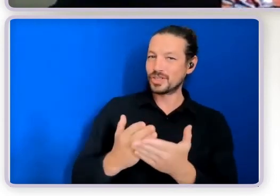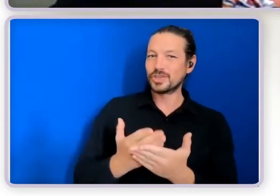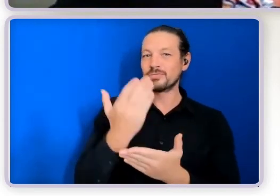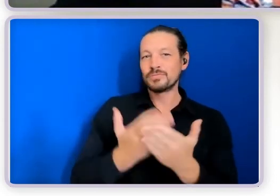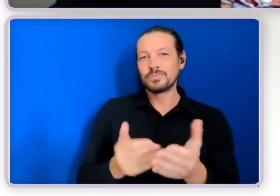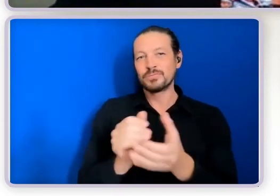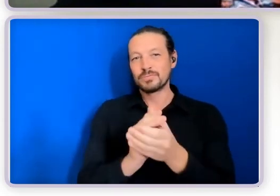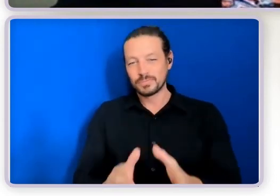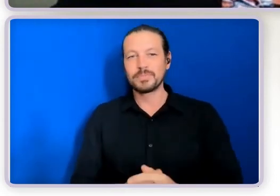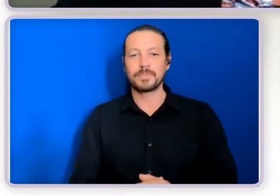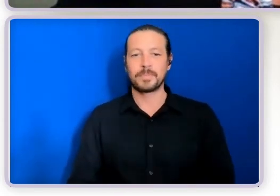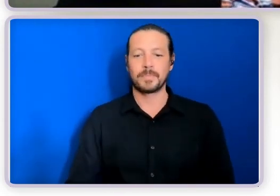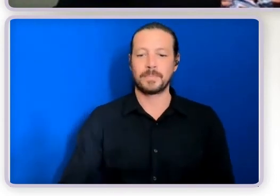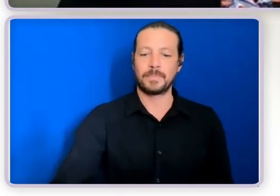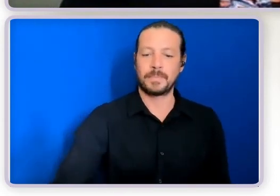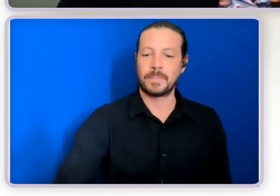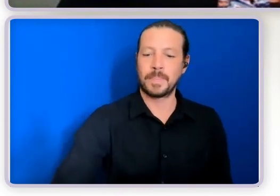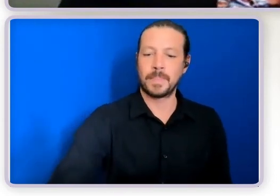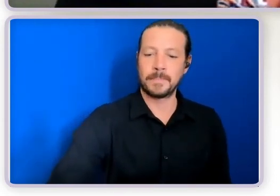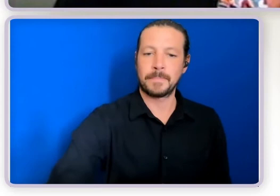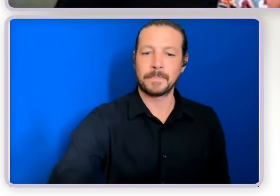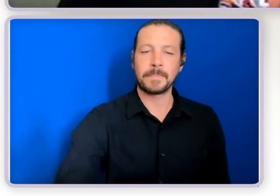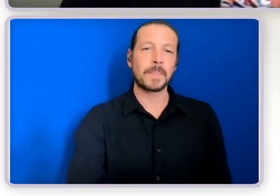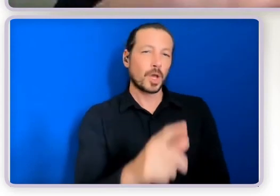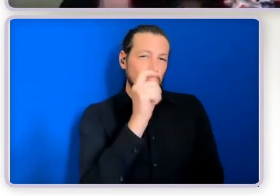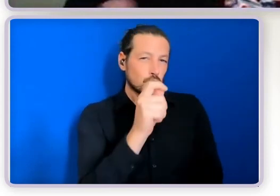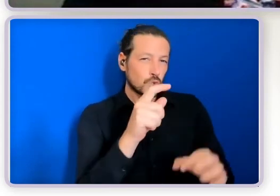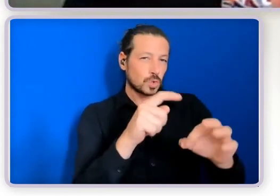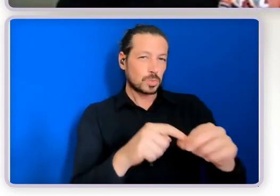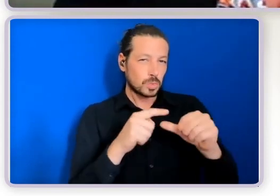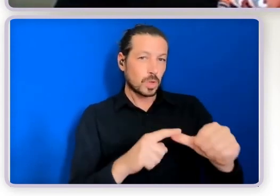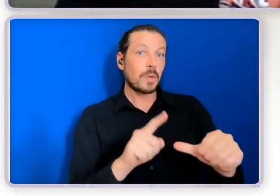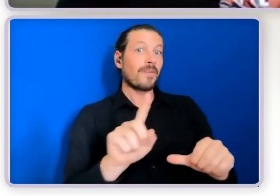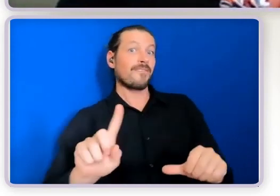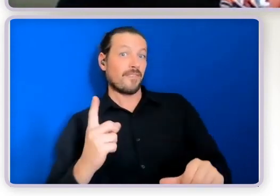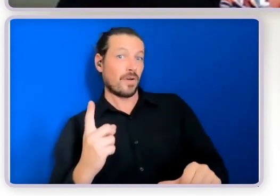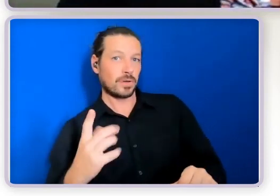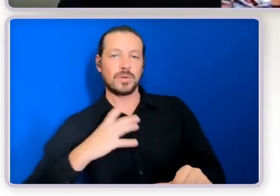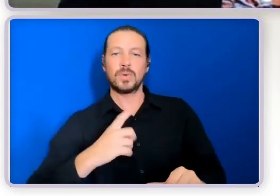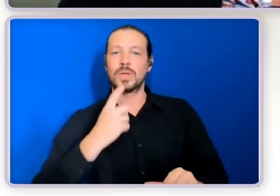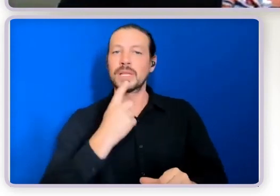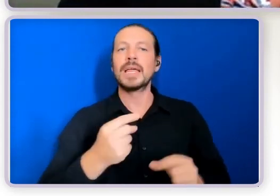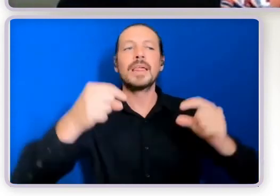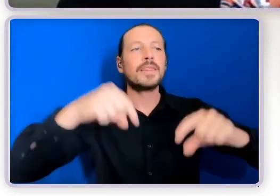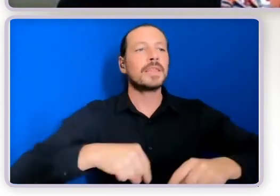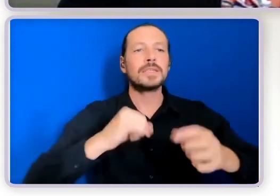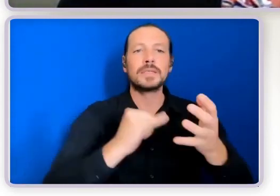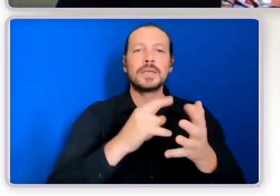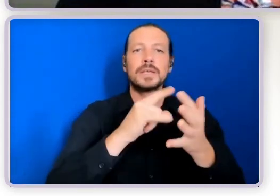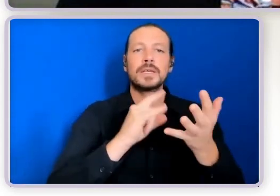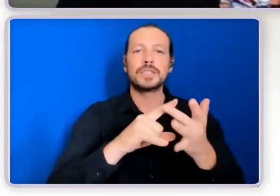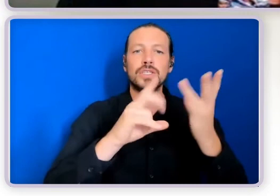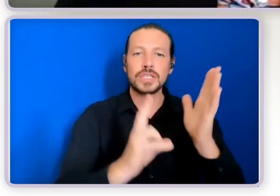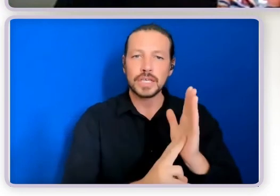I think before we go to questions, the first thing I would like to highlight is that the recording of this session, plus the slides associated with